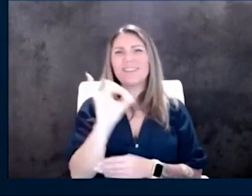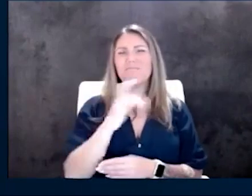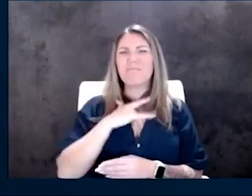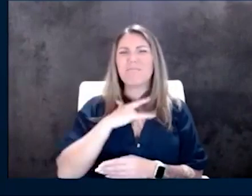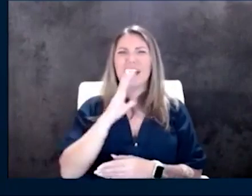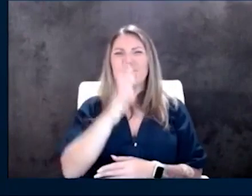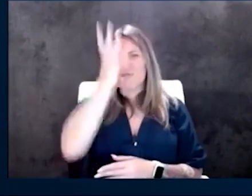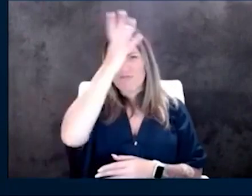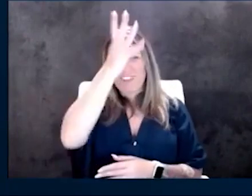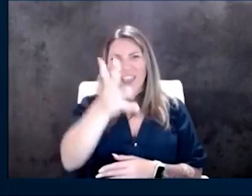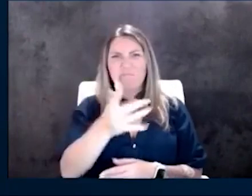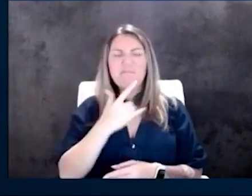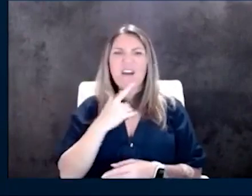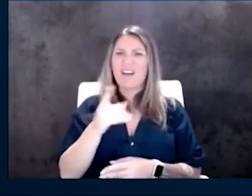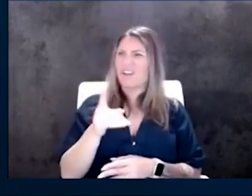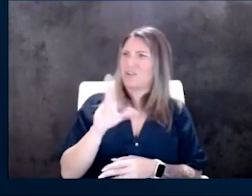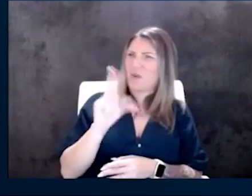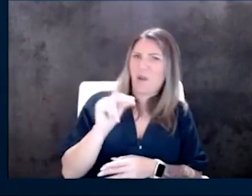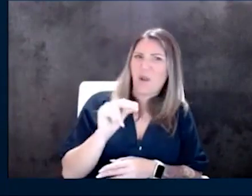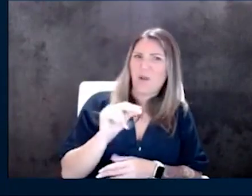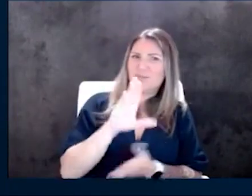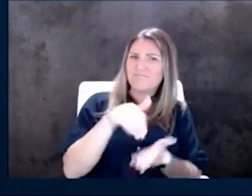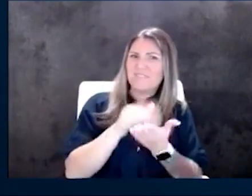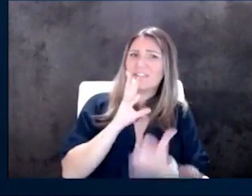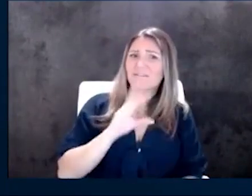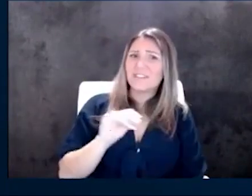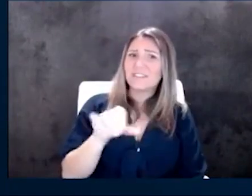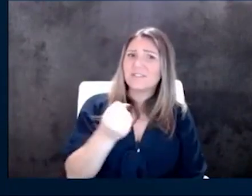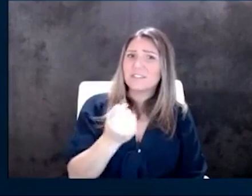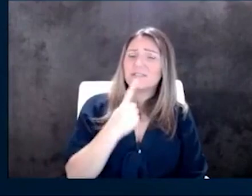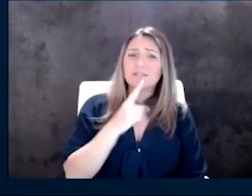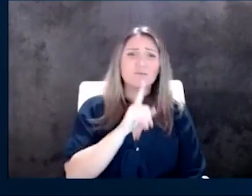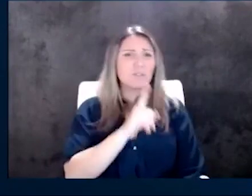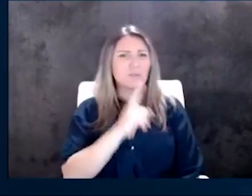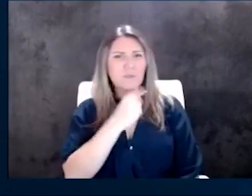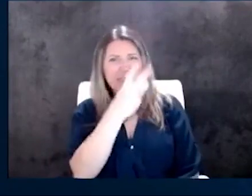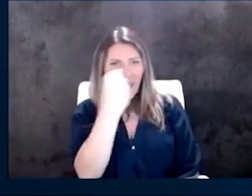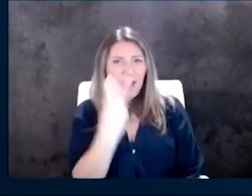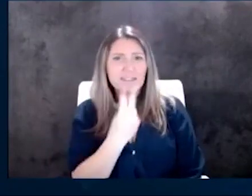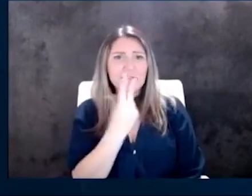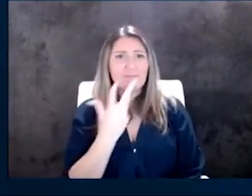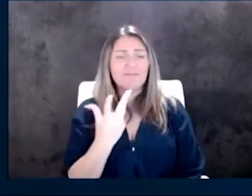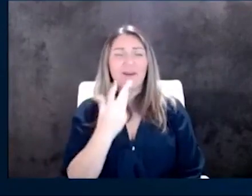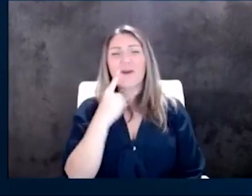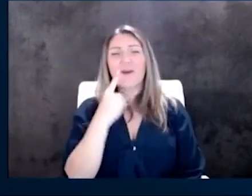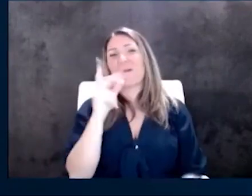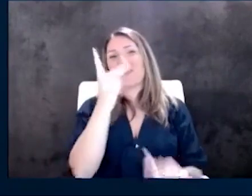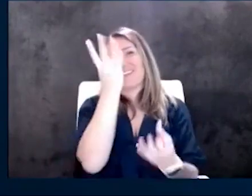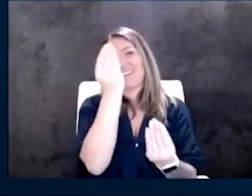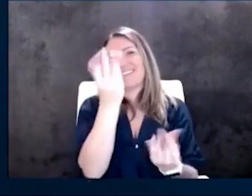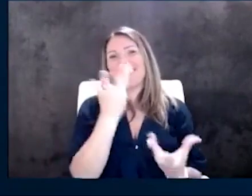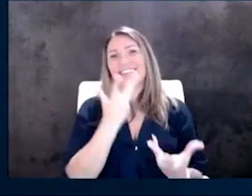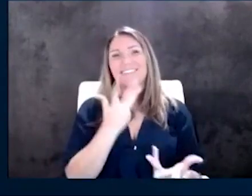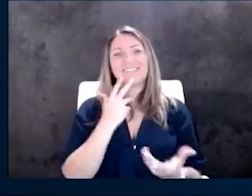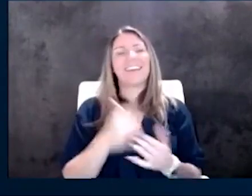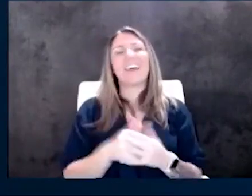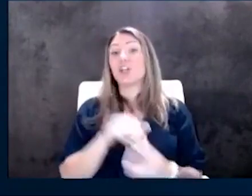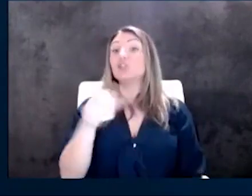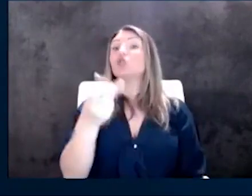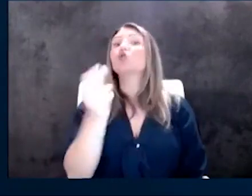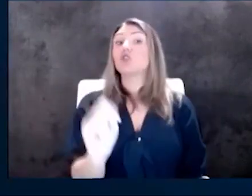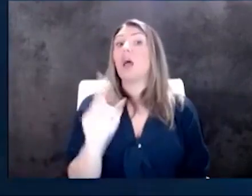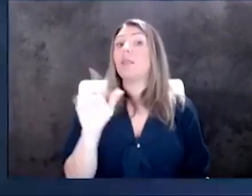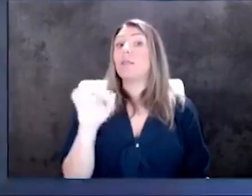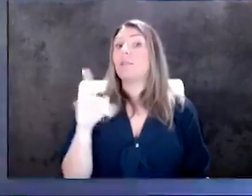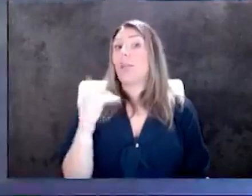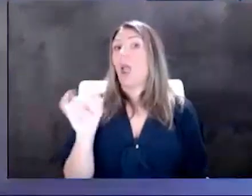in his mid-50s, and he's very Well, handsome. Like I said, really? All right, let us know what you think. She needs John glasses. Lithgow. Now that